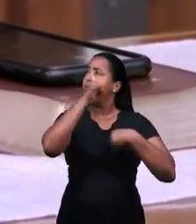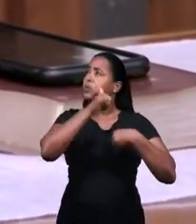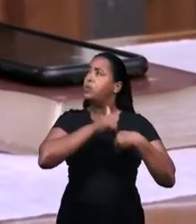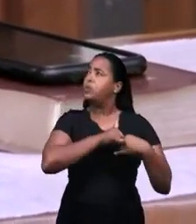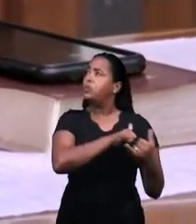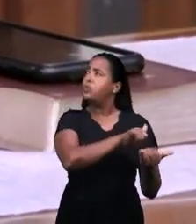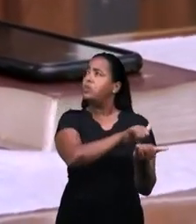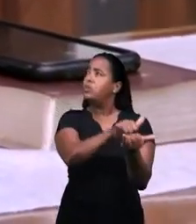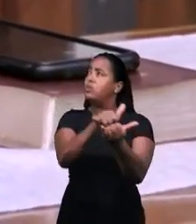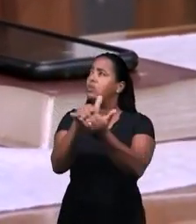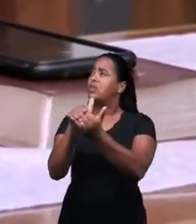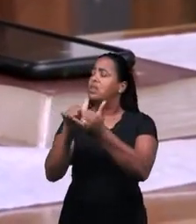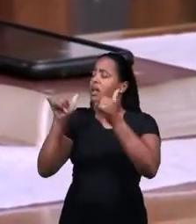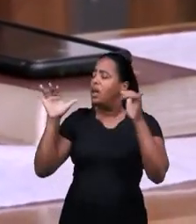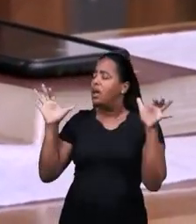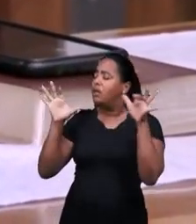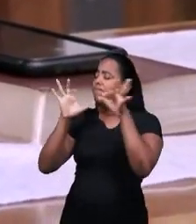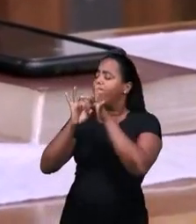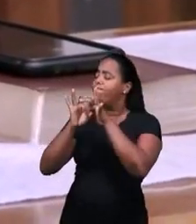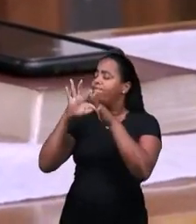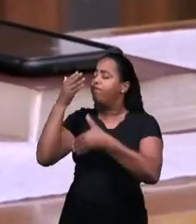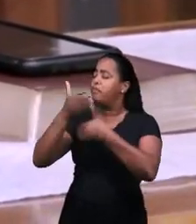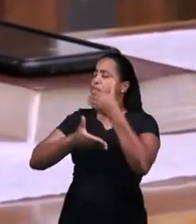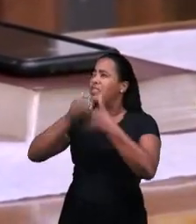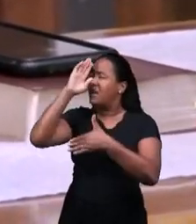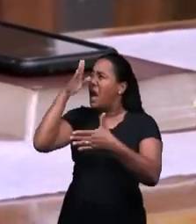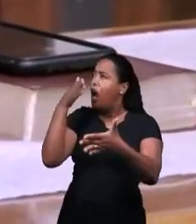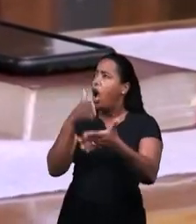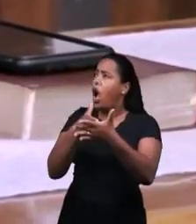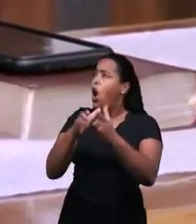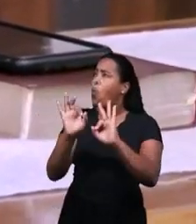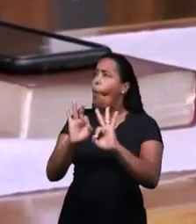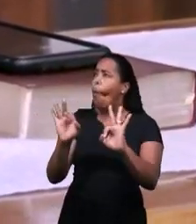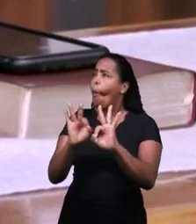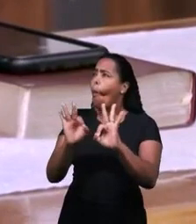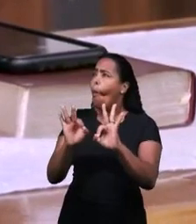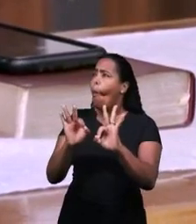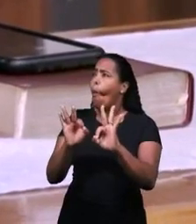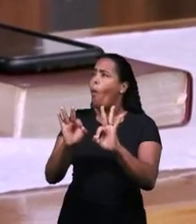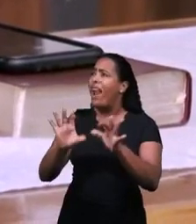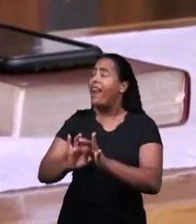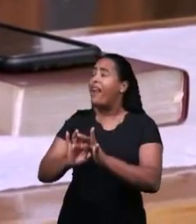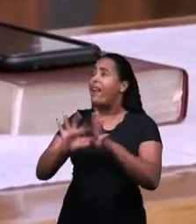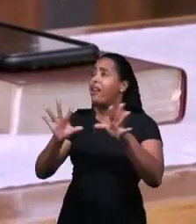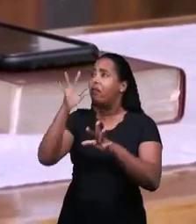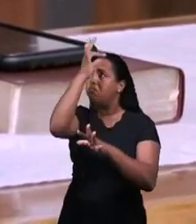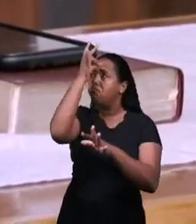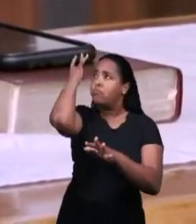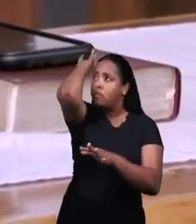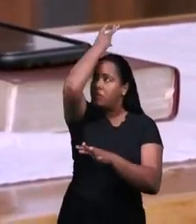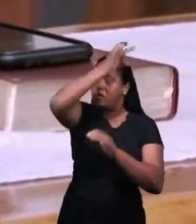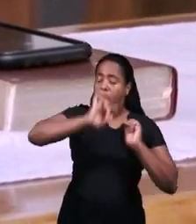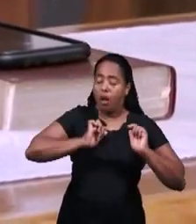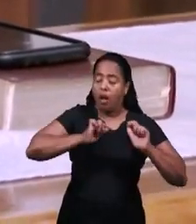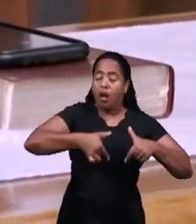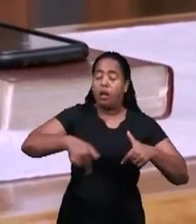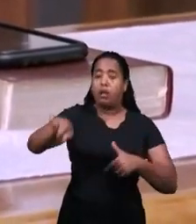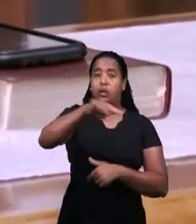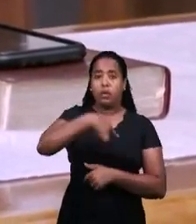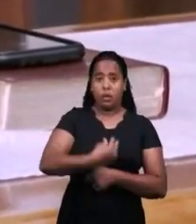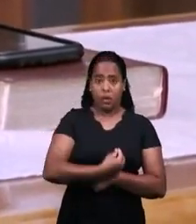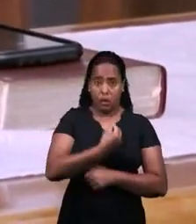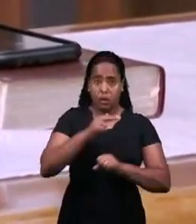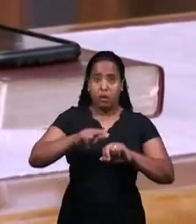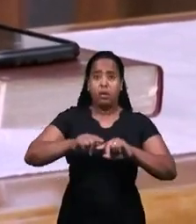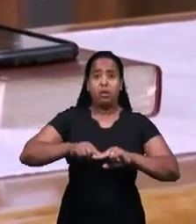the access to your presence, that there may not be any barriers for the operation of your Holy Spirit in our lives at